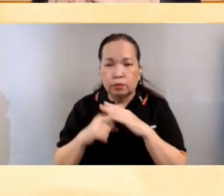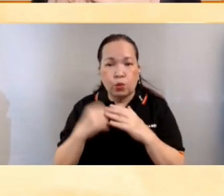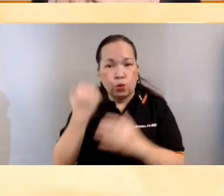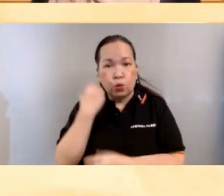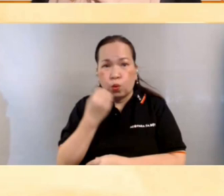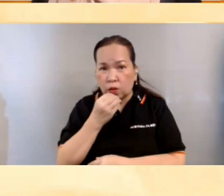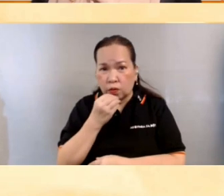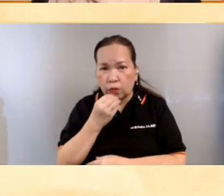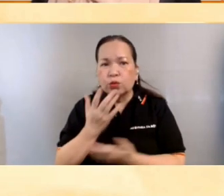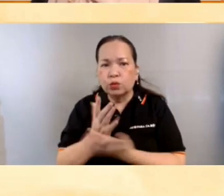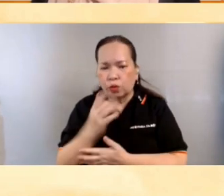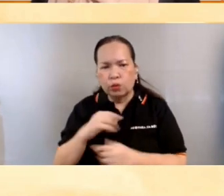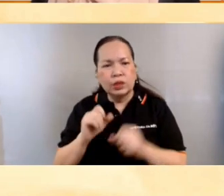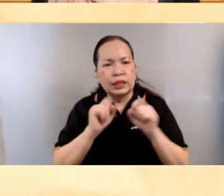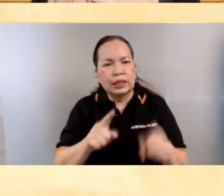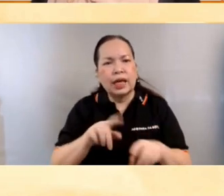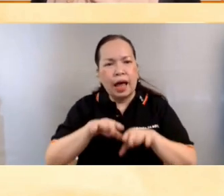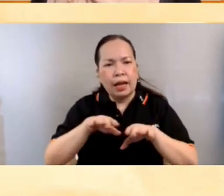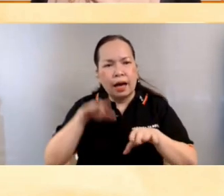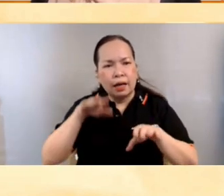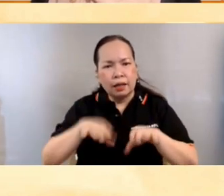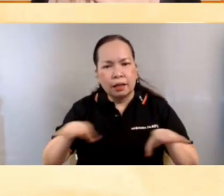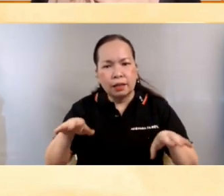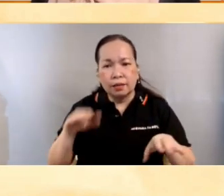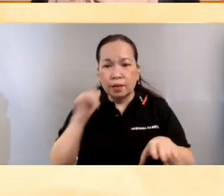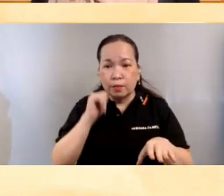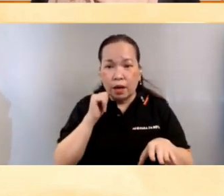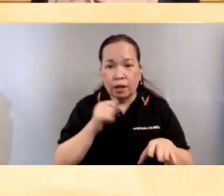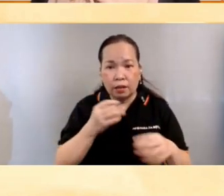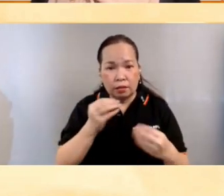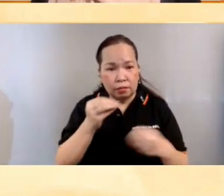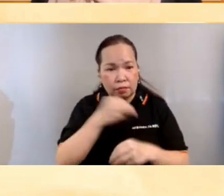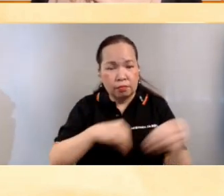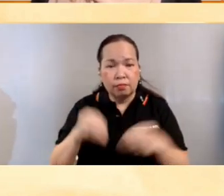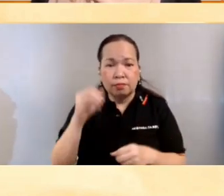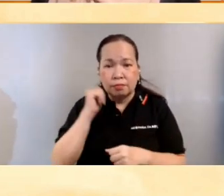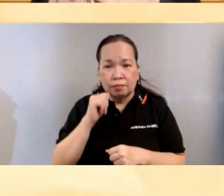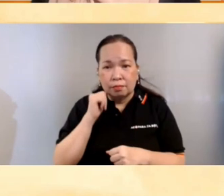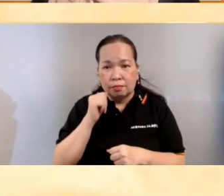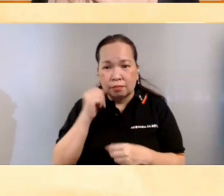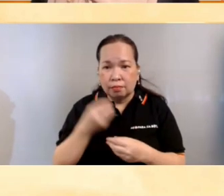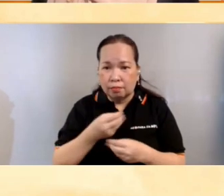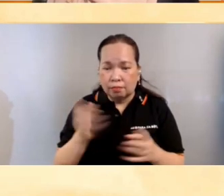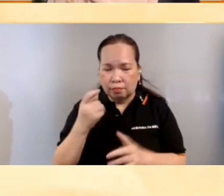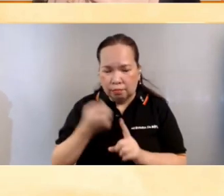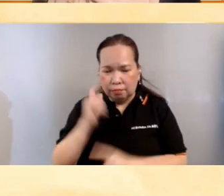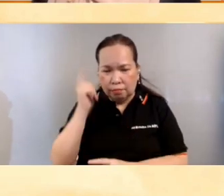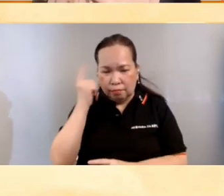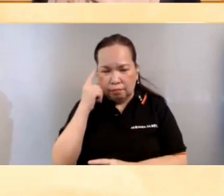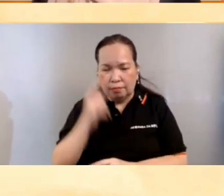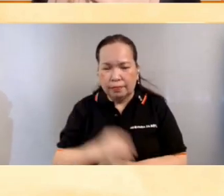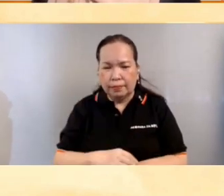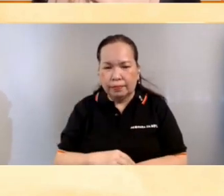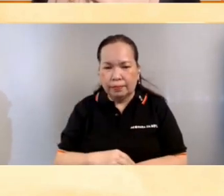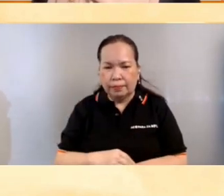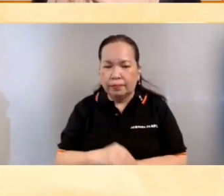they marry off their children to get more food stubs that are being distributed by government agencies.